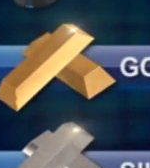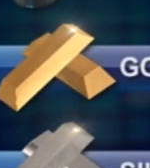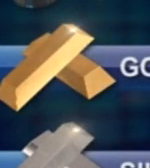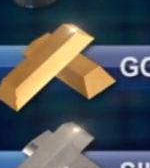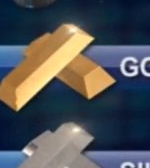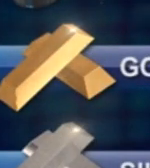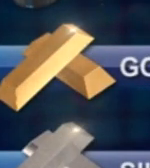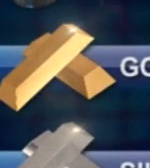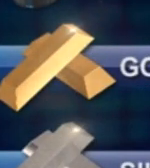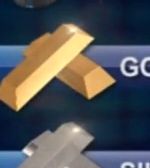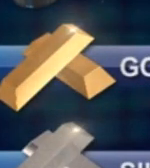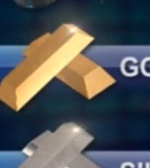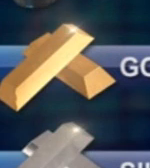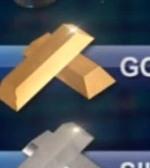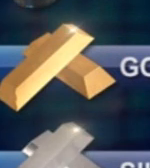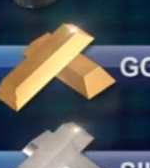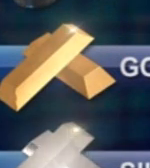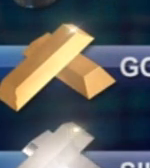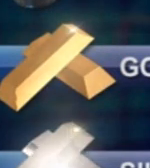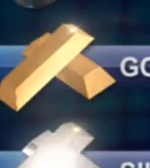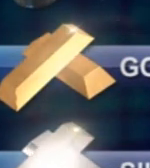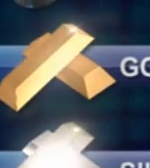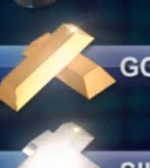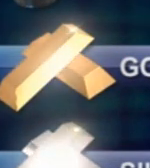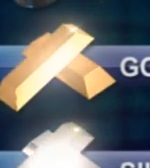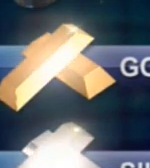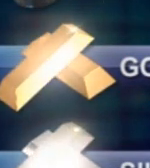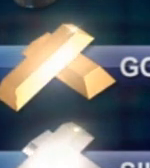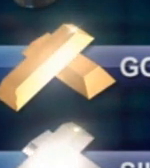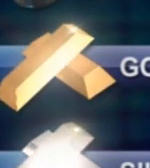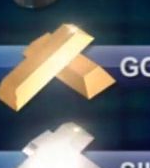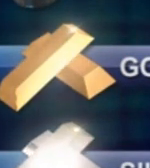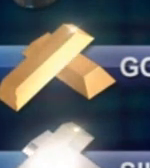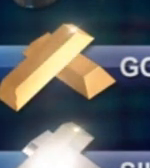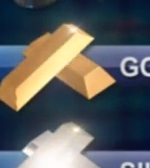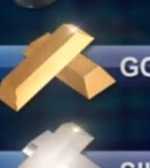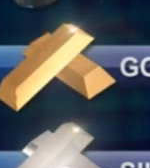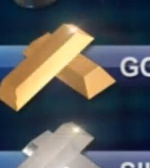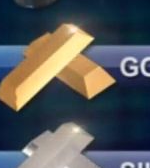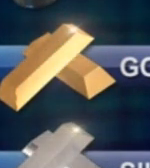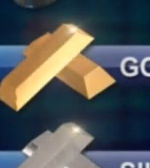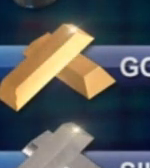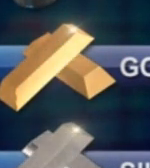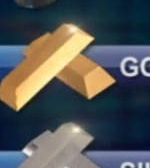Oil prices rose a few cents to just over $52 a barrel. Gold rose to